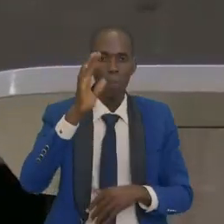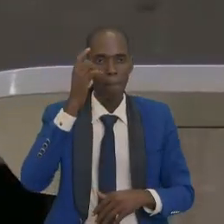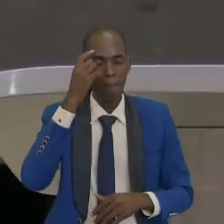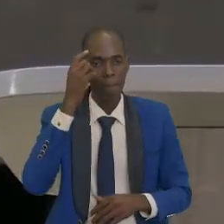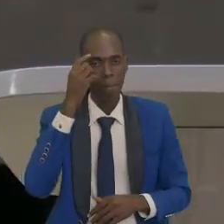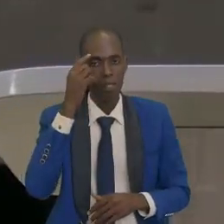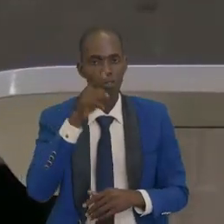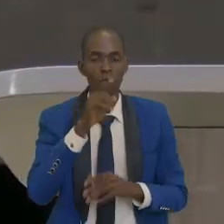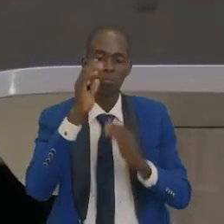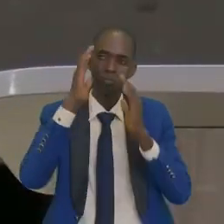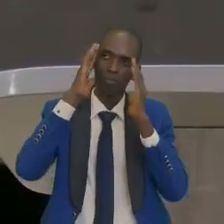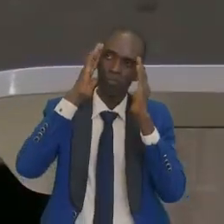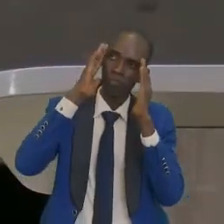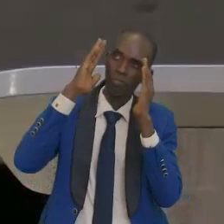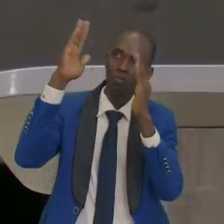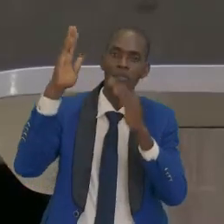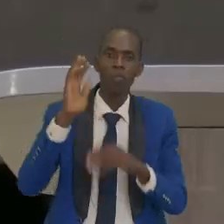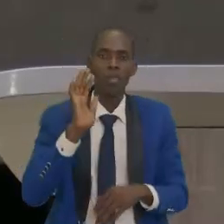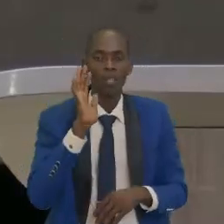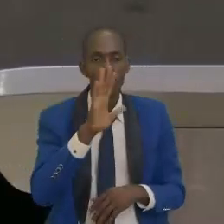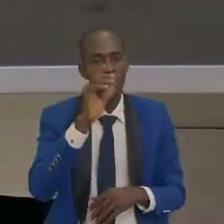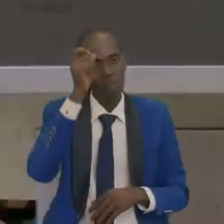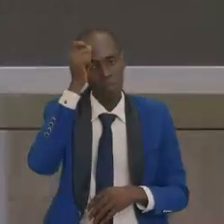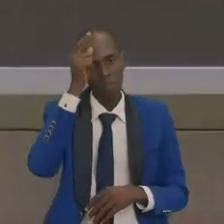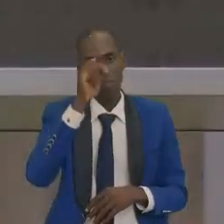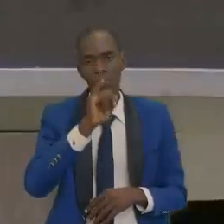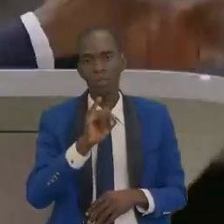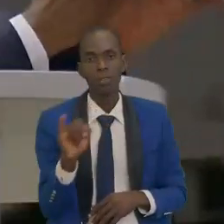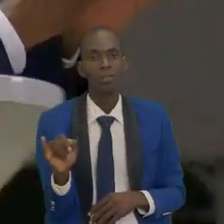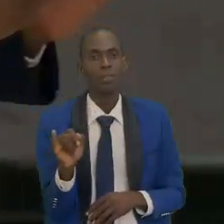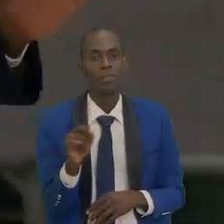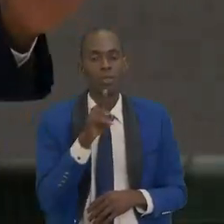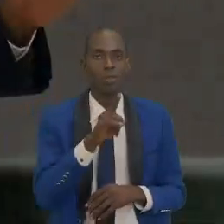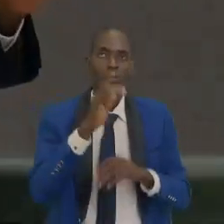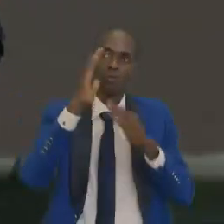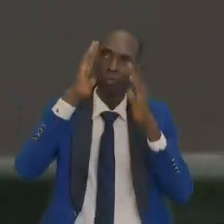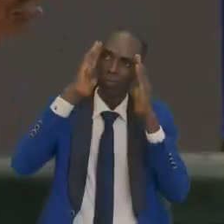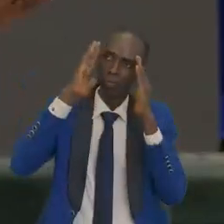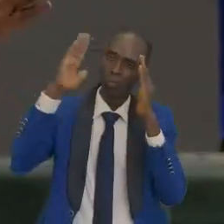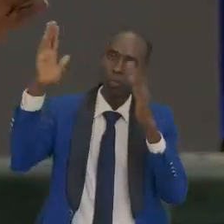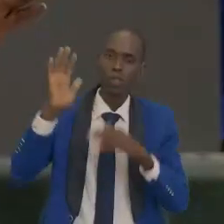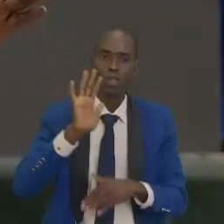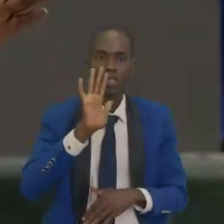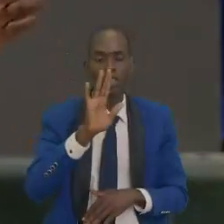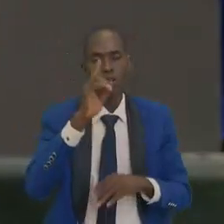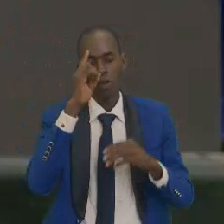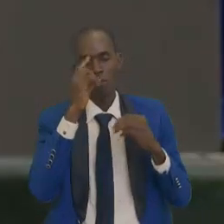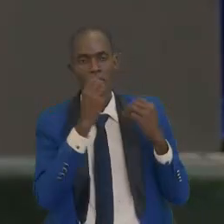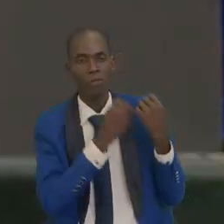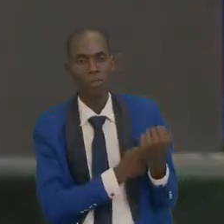you focus your comprehension you focus your faith